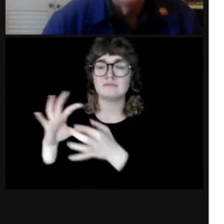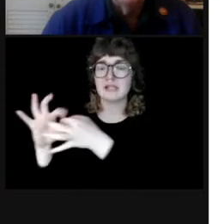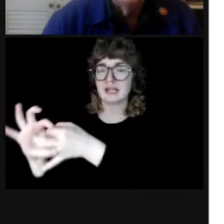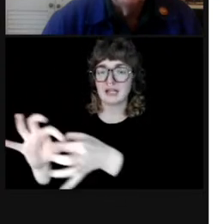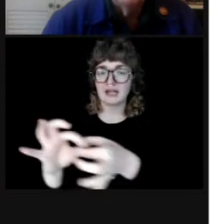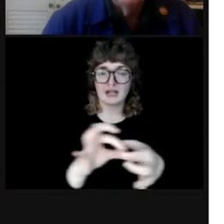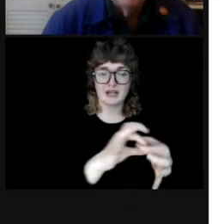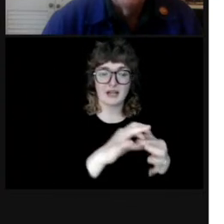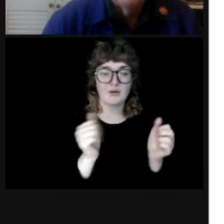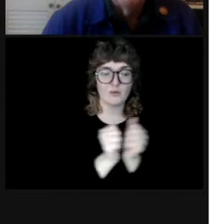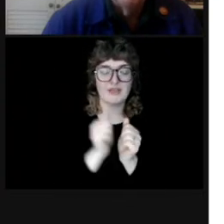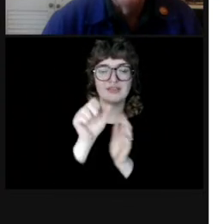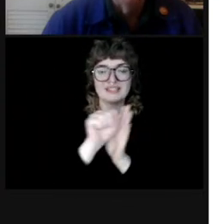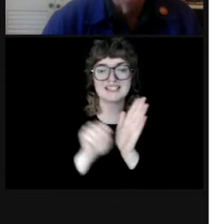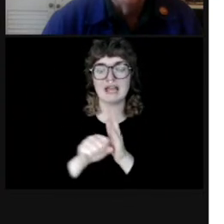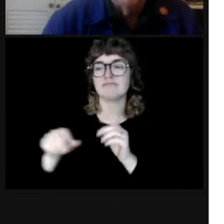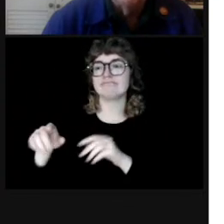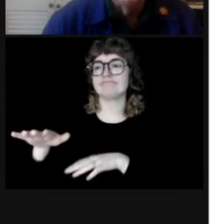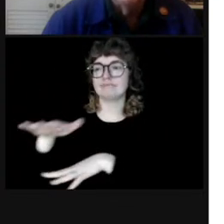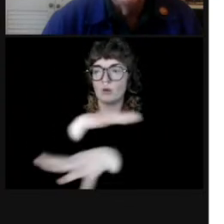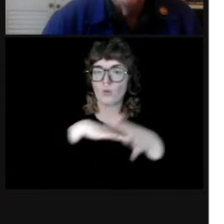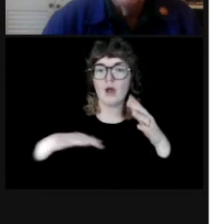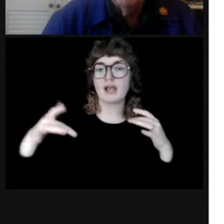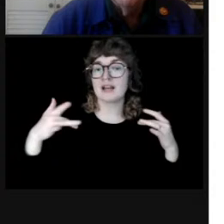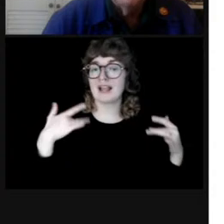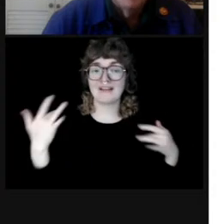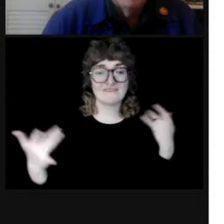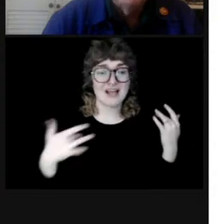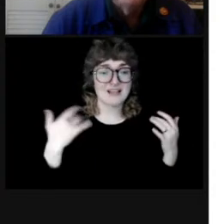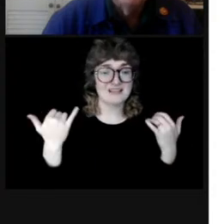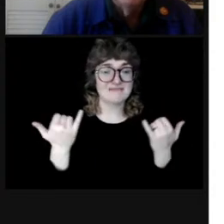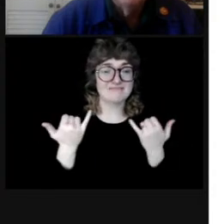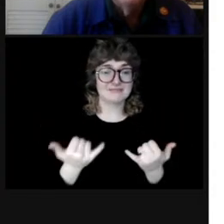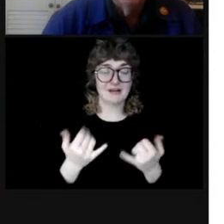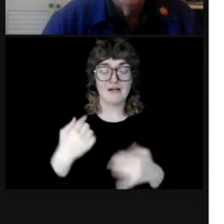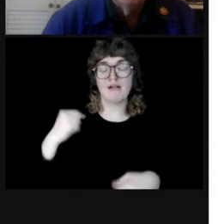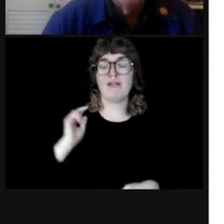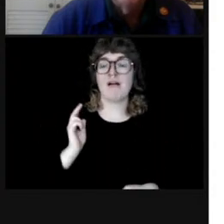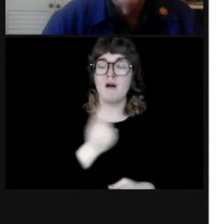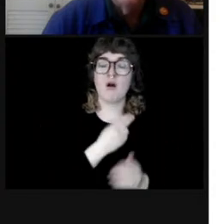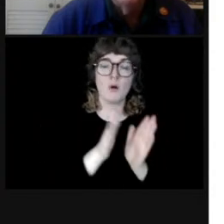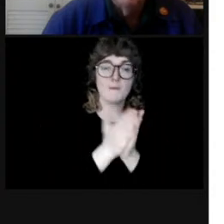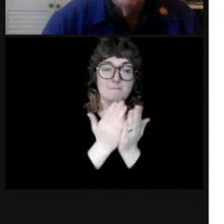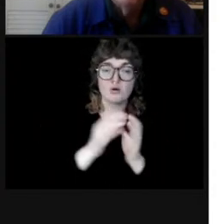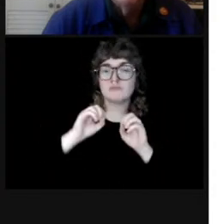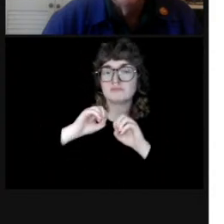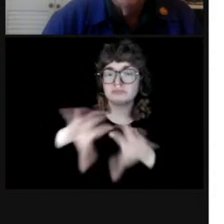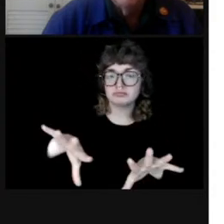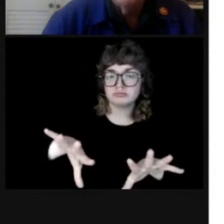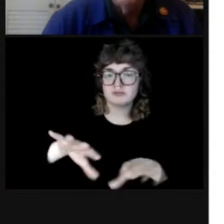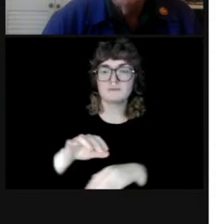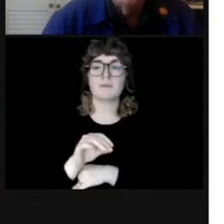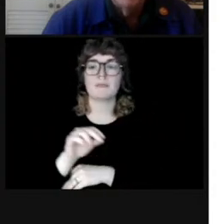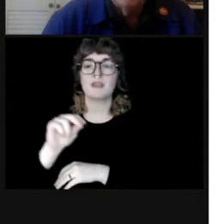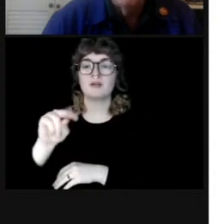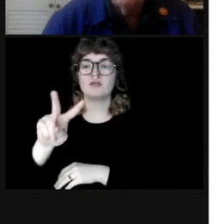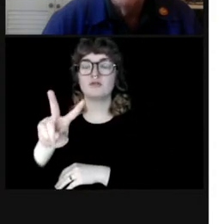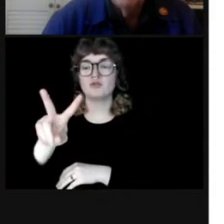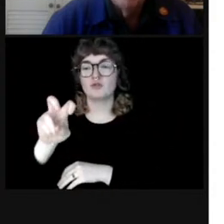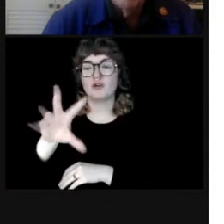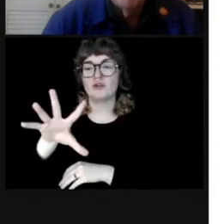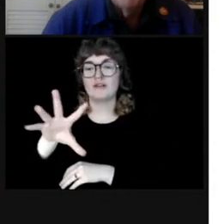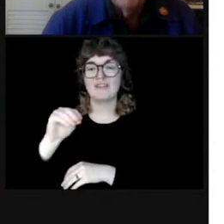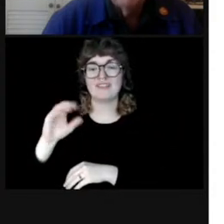events. And now that our booklet is launched, what's next? The 250th Commission is in the process of